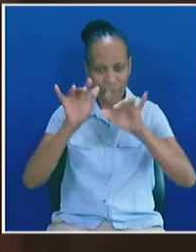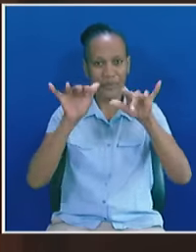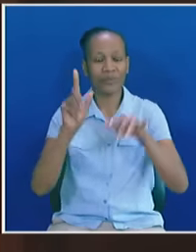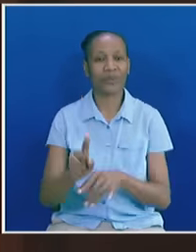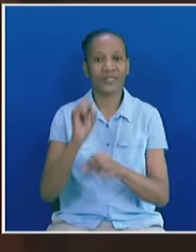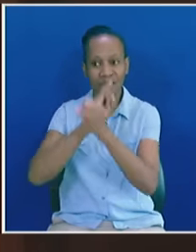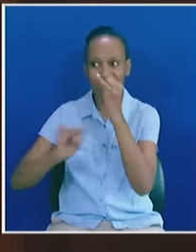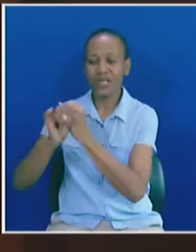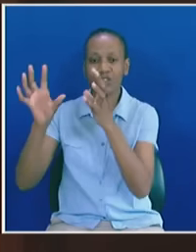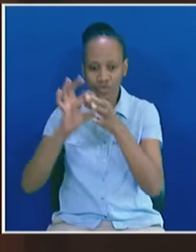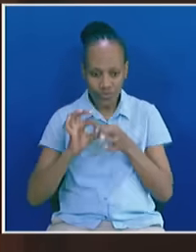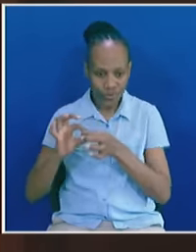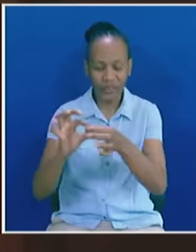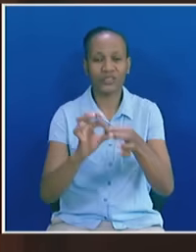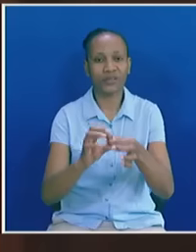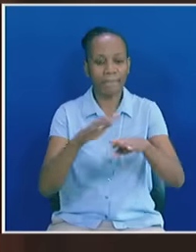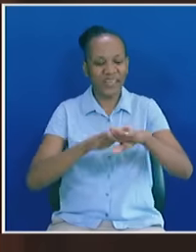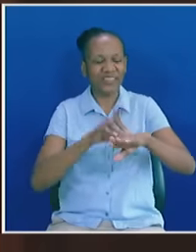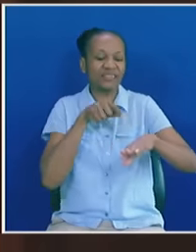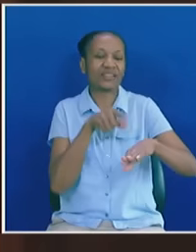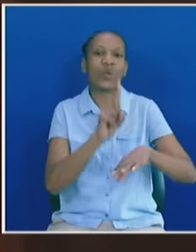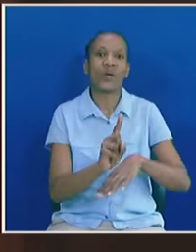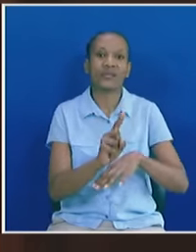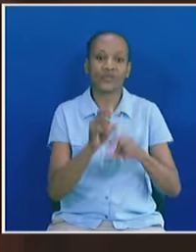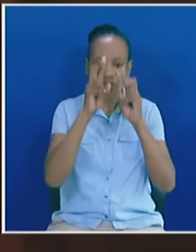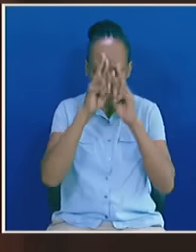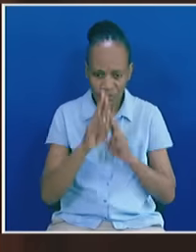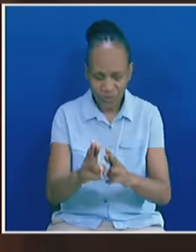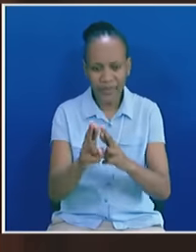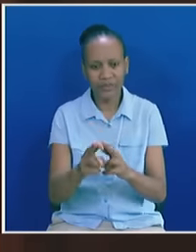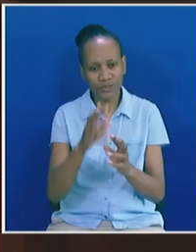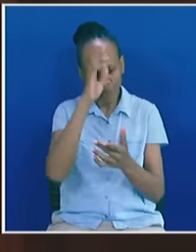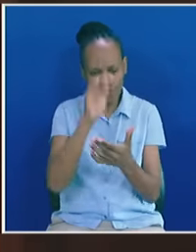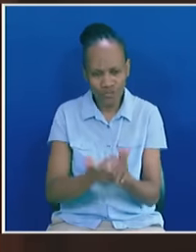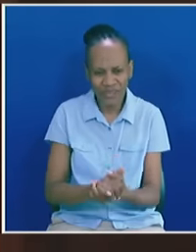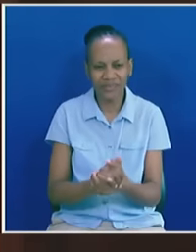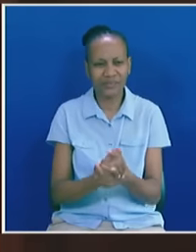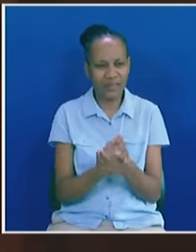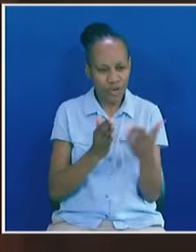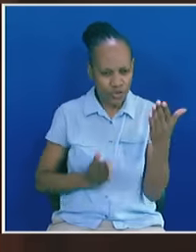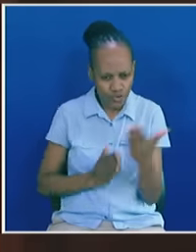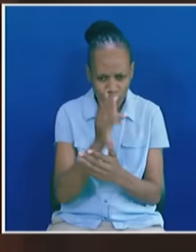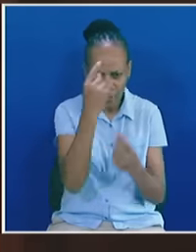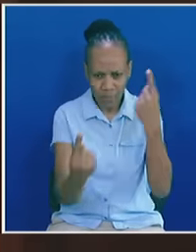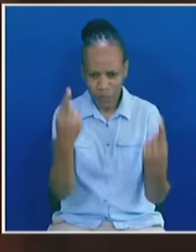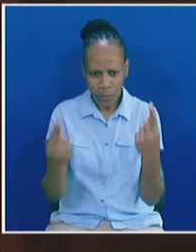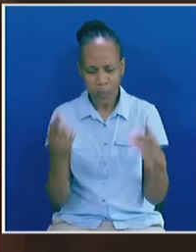international relations are based on mutual trust, respect, recognition of our humanity, and solidarity. South